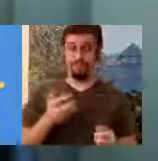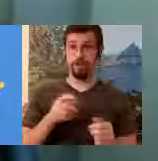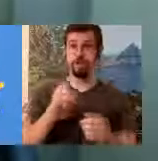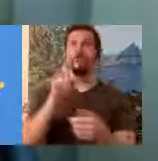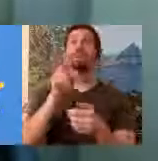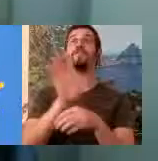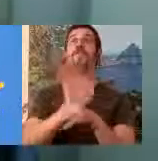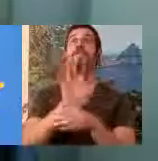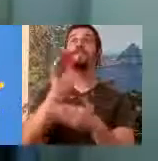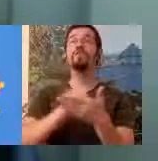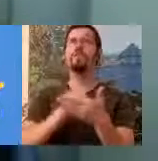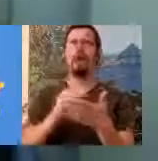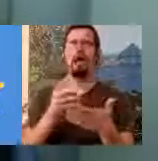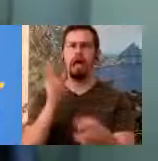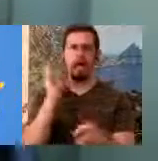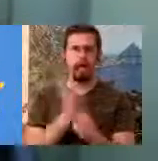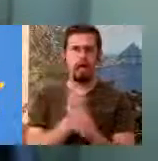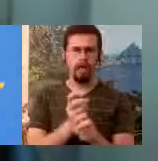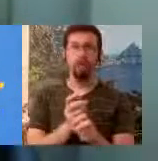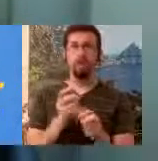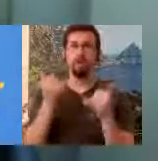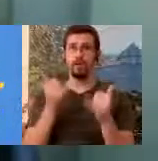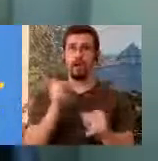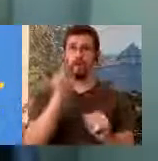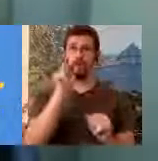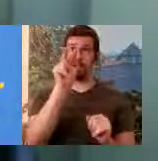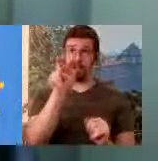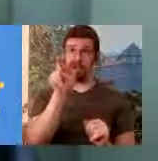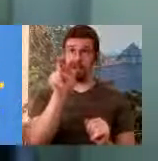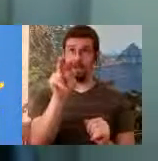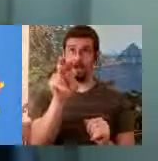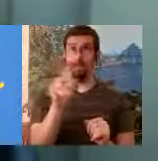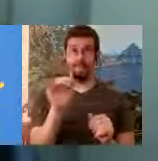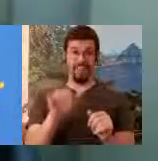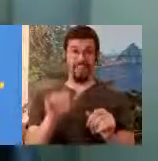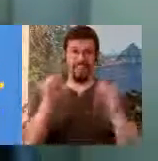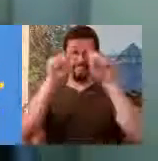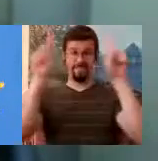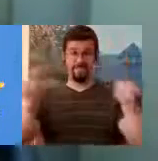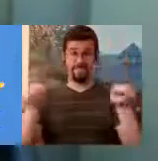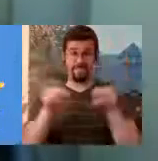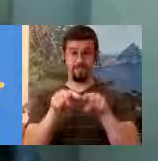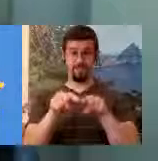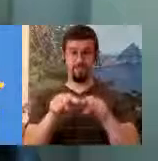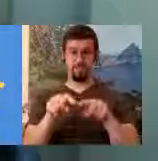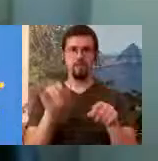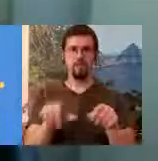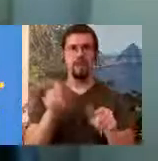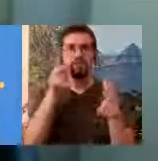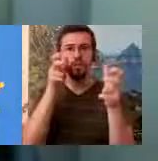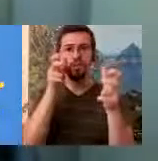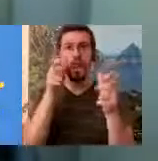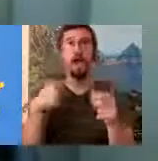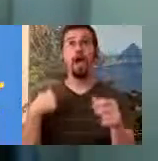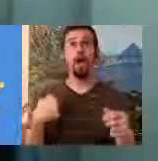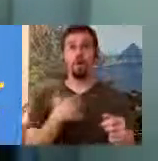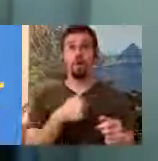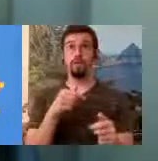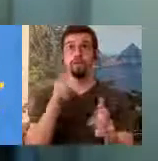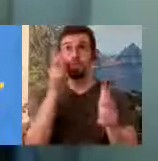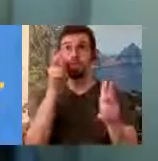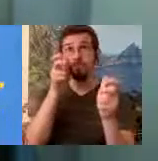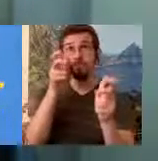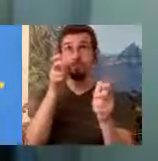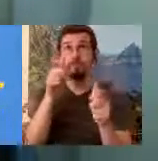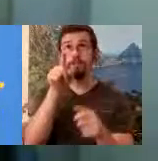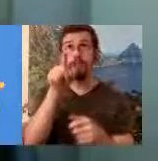complicated. Now what do? We're looking at this video and it's facing us in a receptive mode, and we're just watching this person, and yet